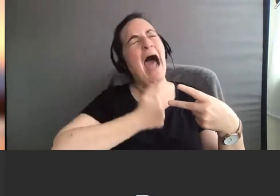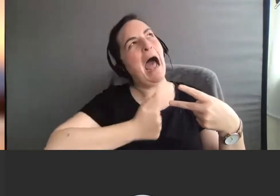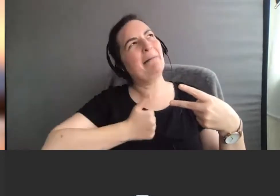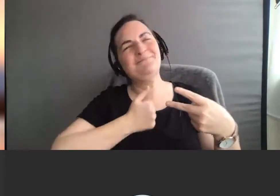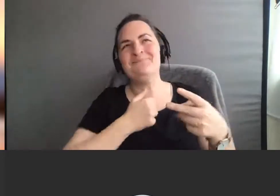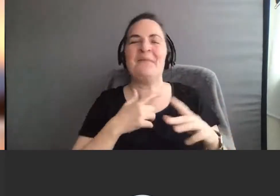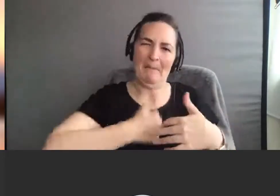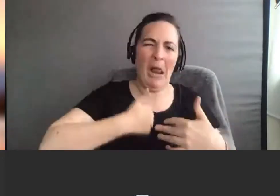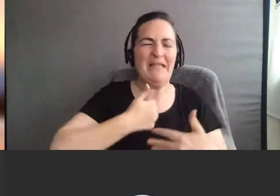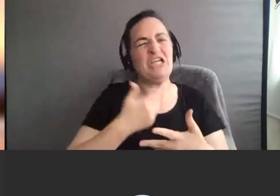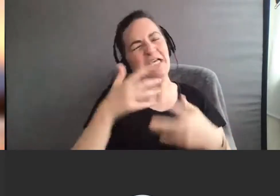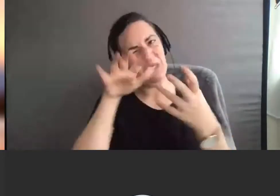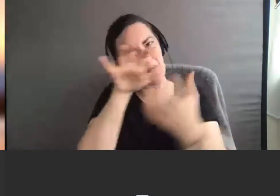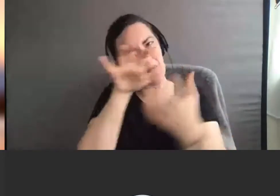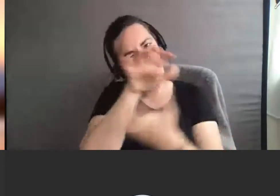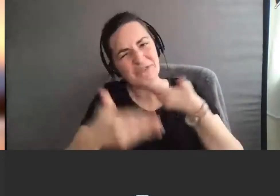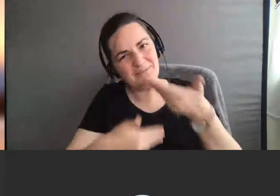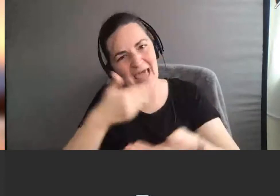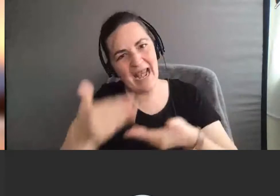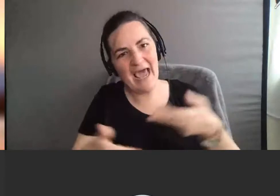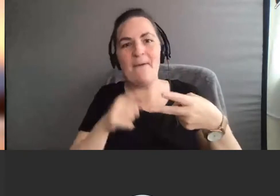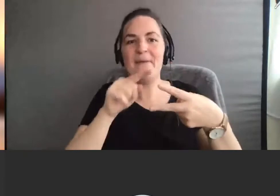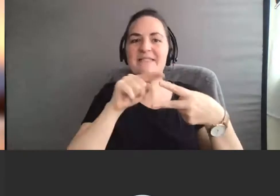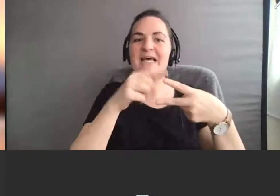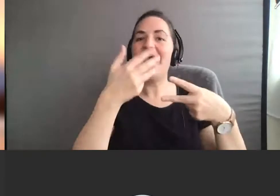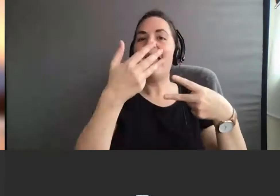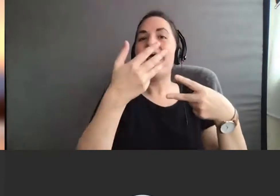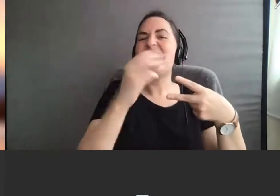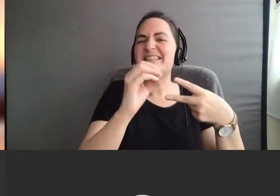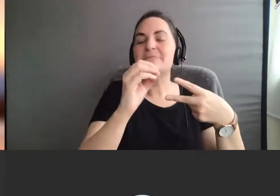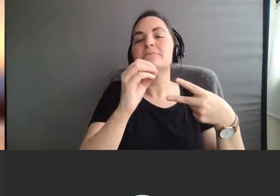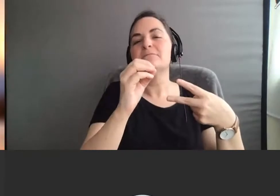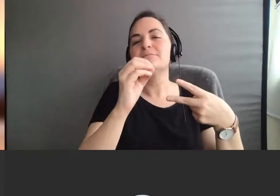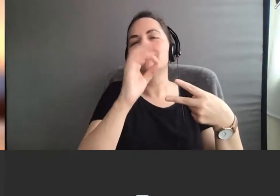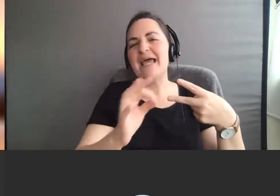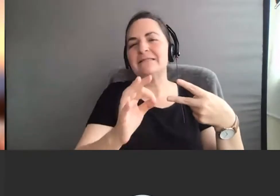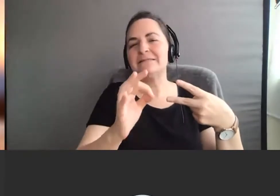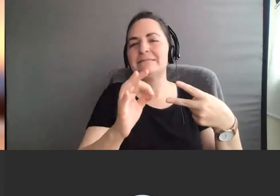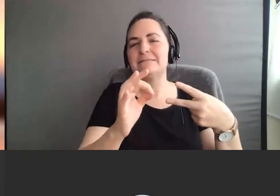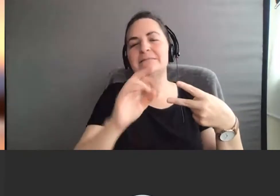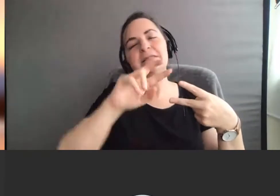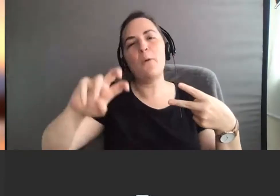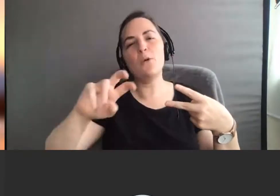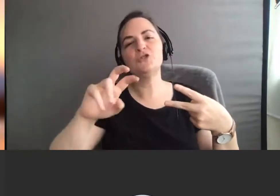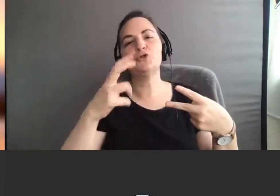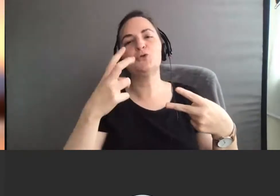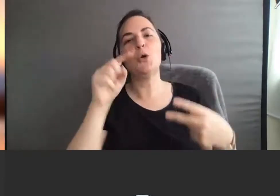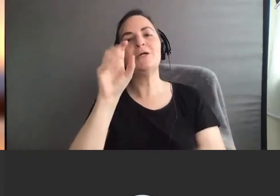of explaining it. So 90% is the same as 0.9. Think about your maths there. 90% isn't the whole,